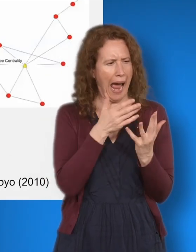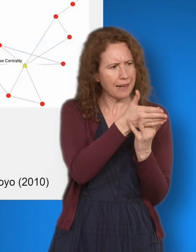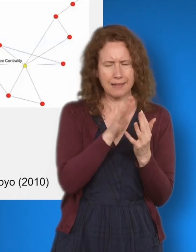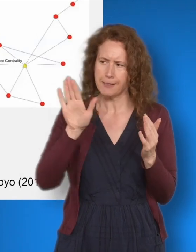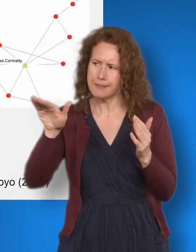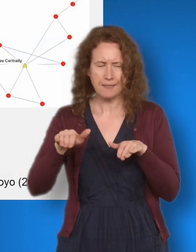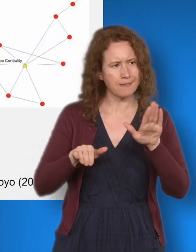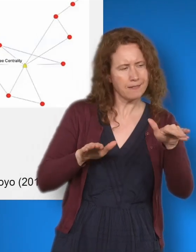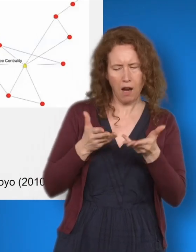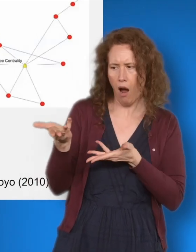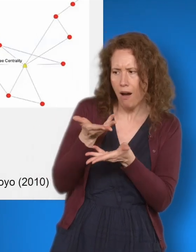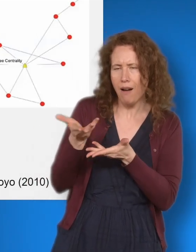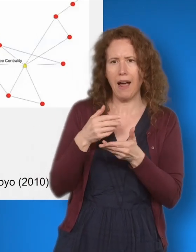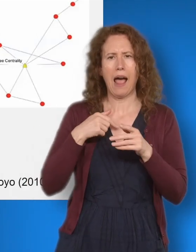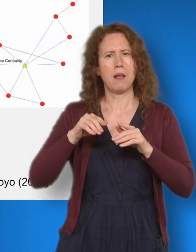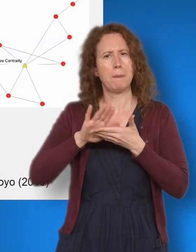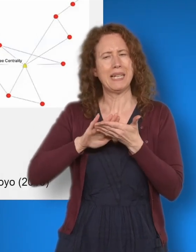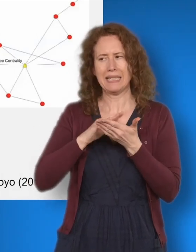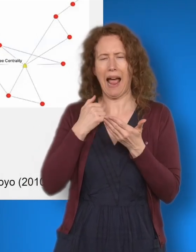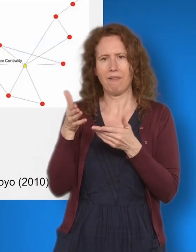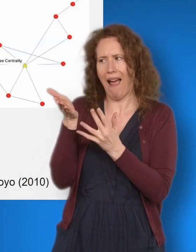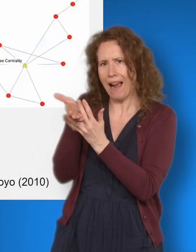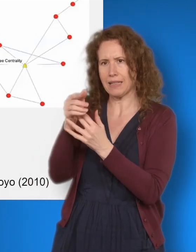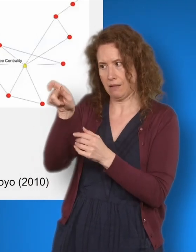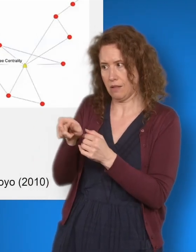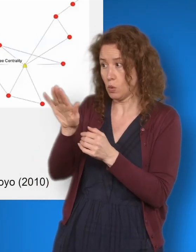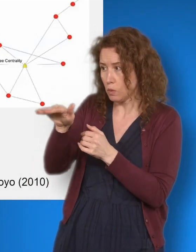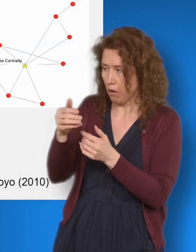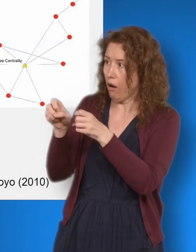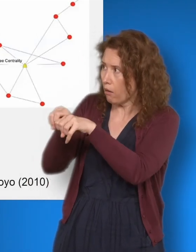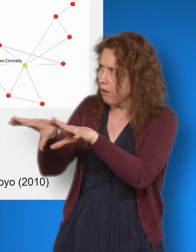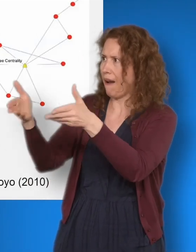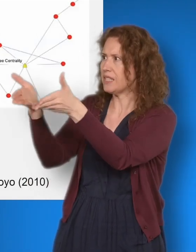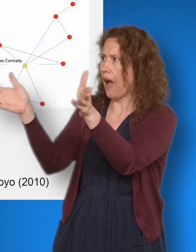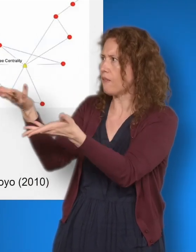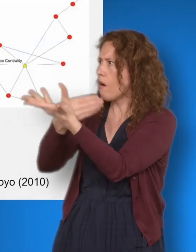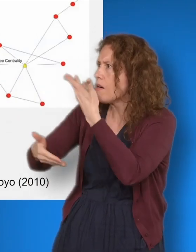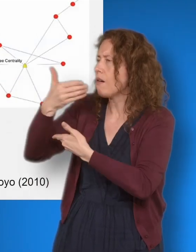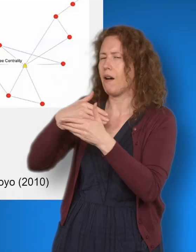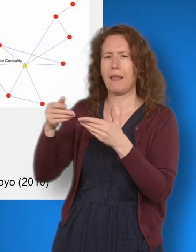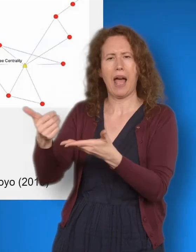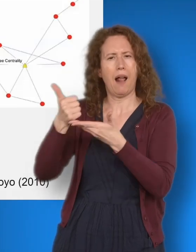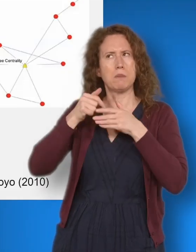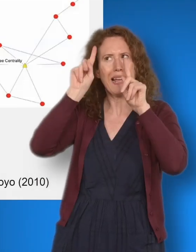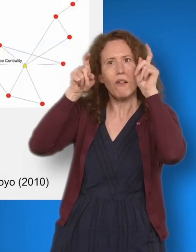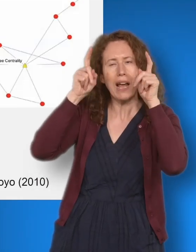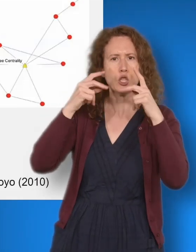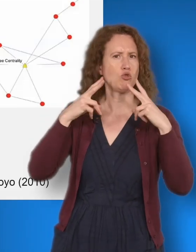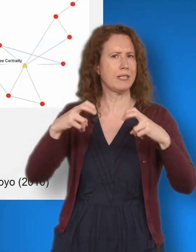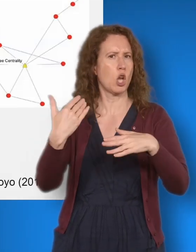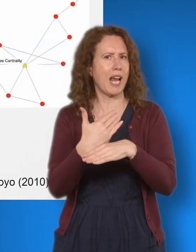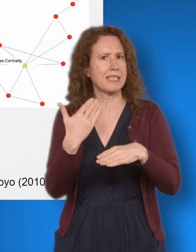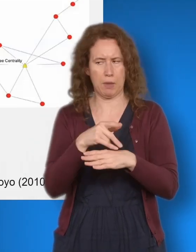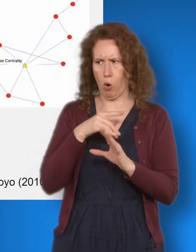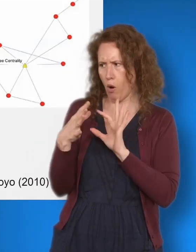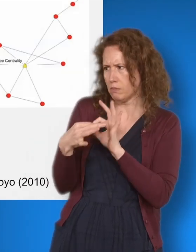to a wide variety of diverse information, and is beneficial for their innovation and research activity.